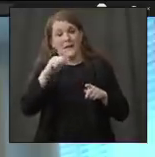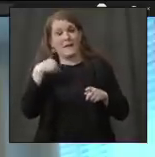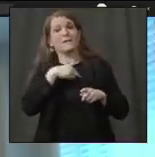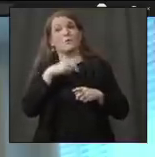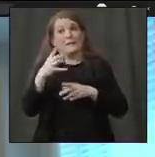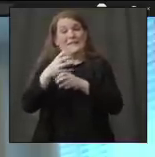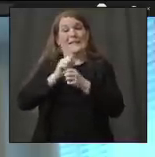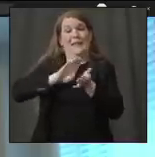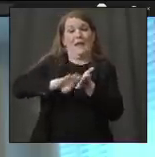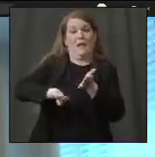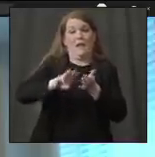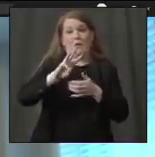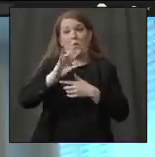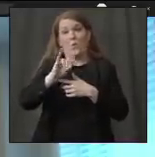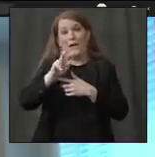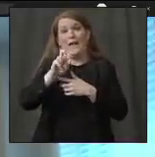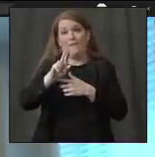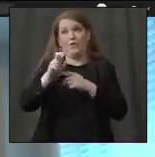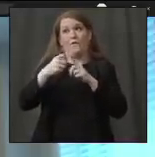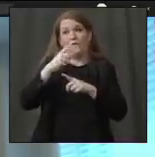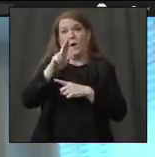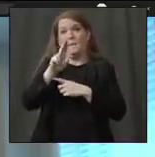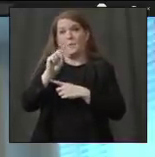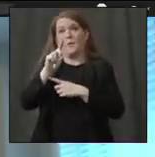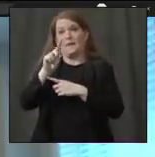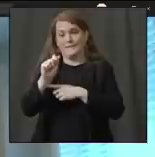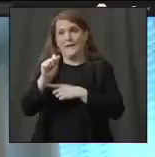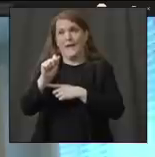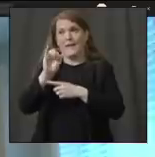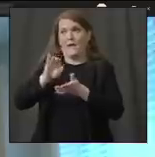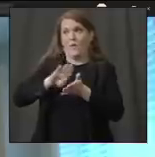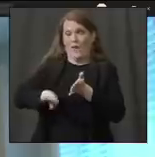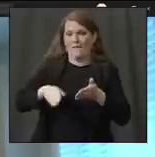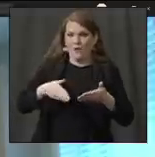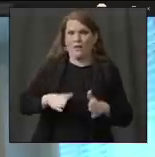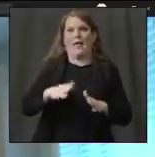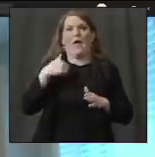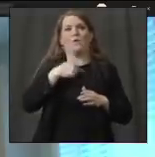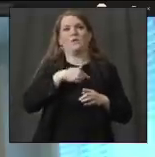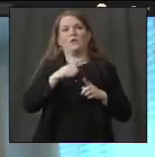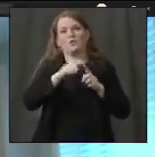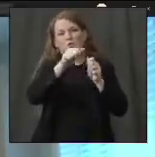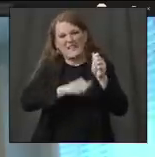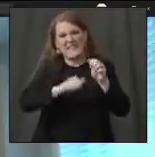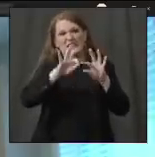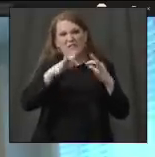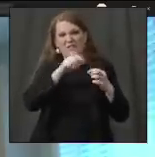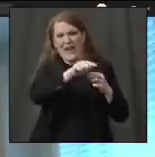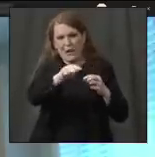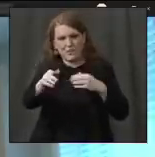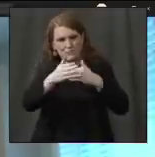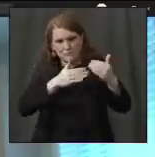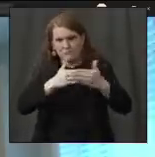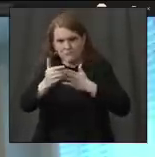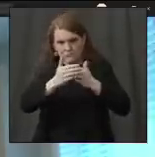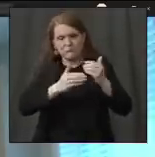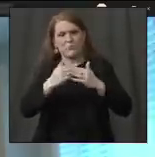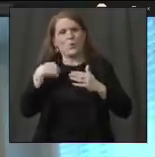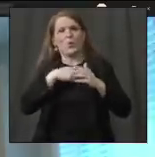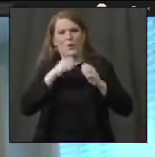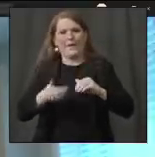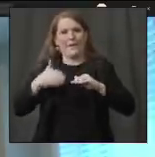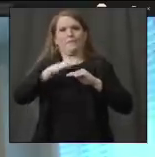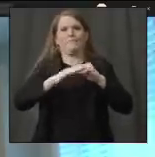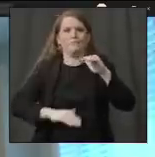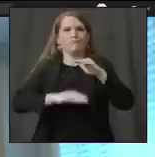from the USDA to increase every family to the maximum amount for their family size and their